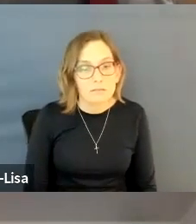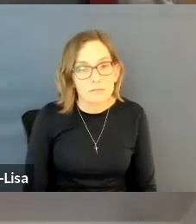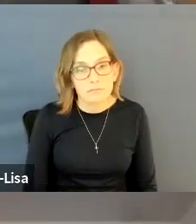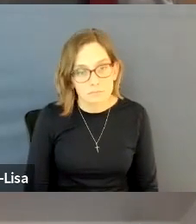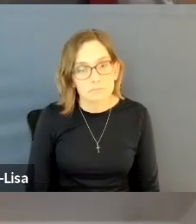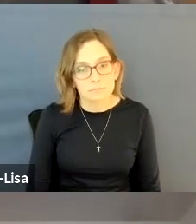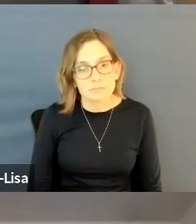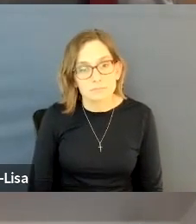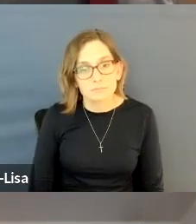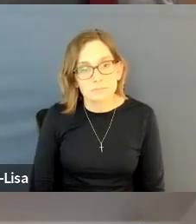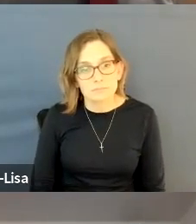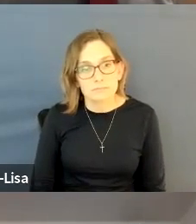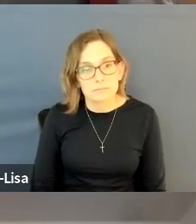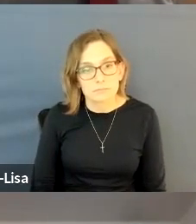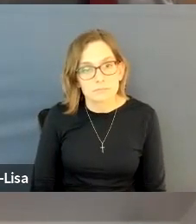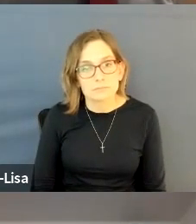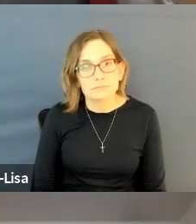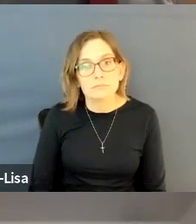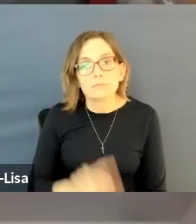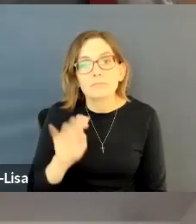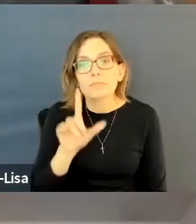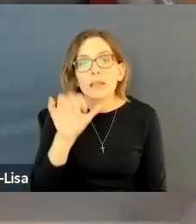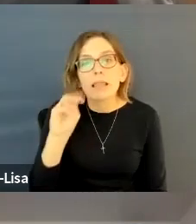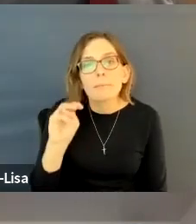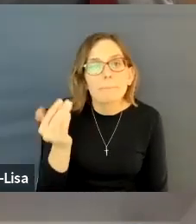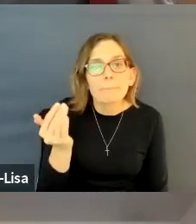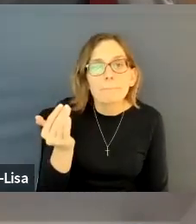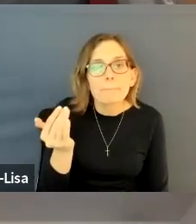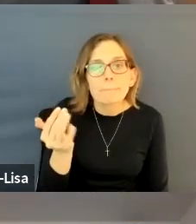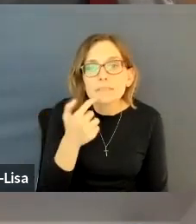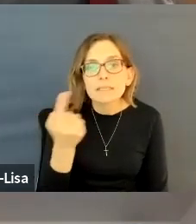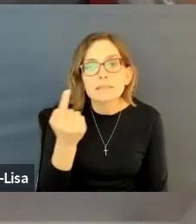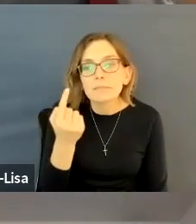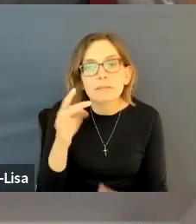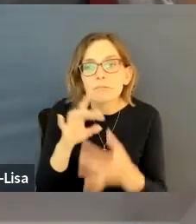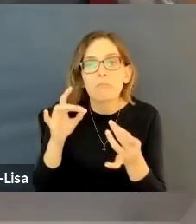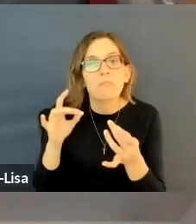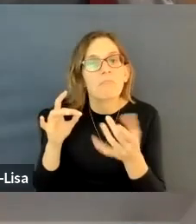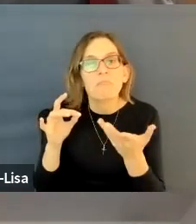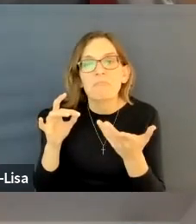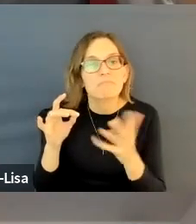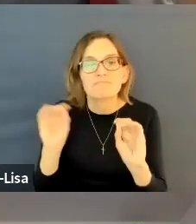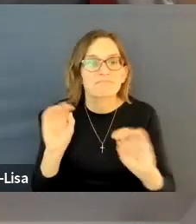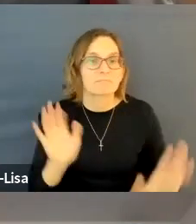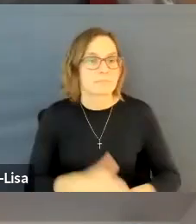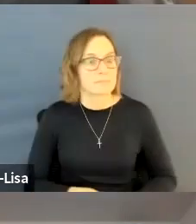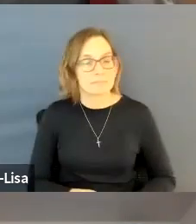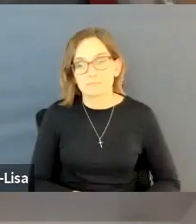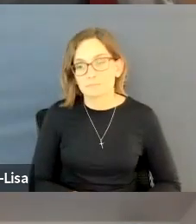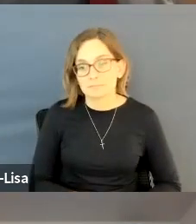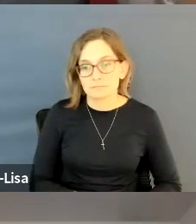Yeah, thanks. Kellum, did you want to say anything to that? Okay,